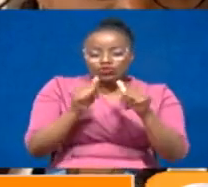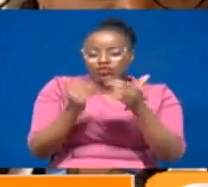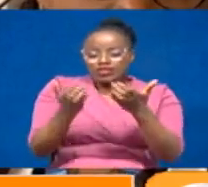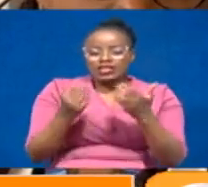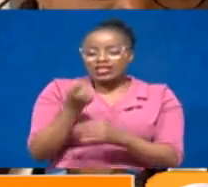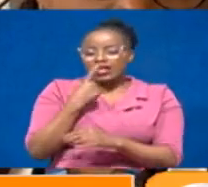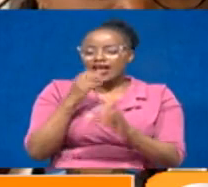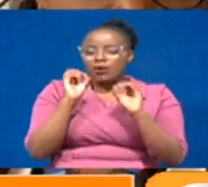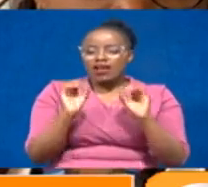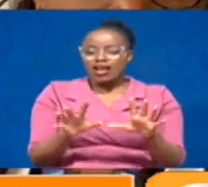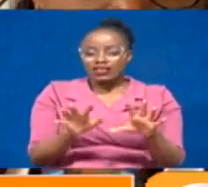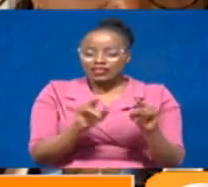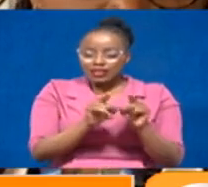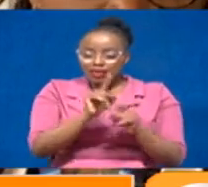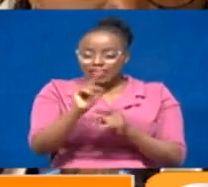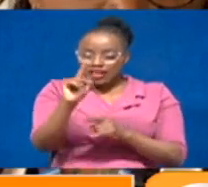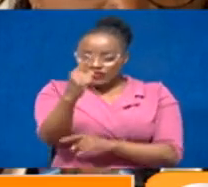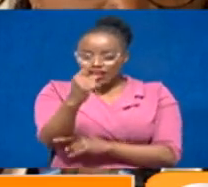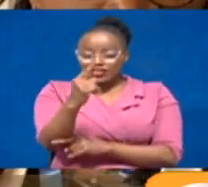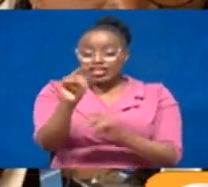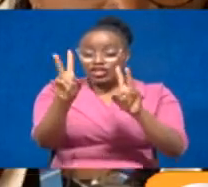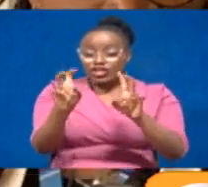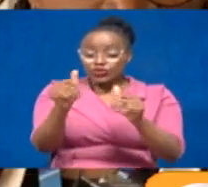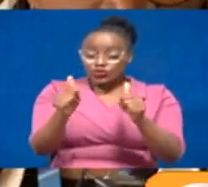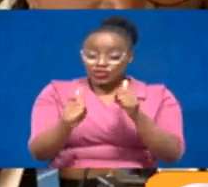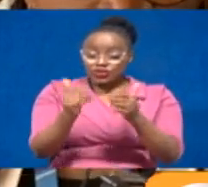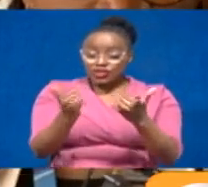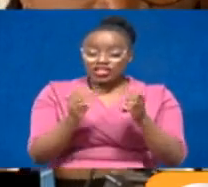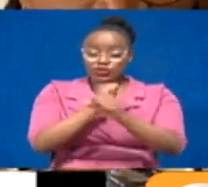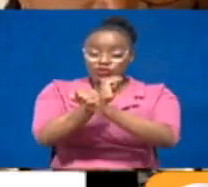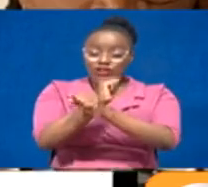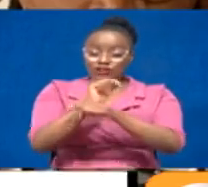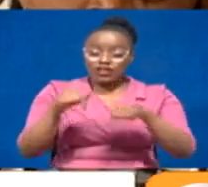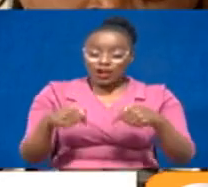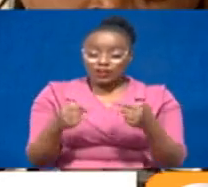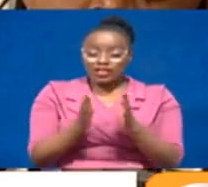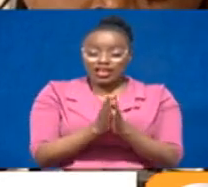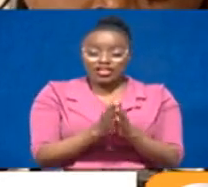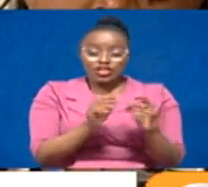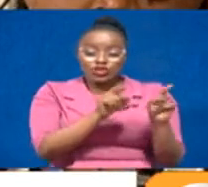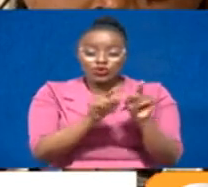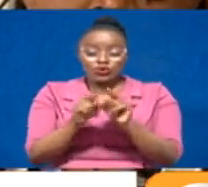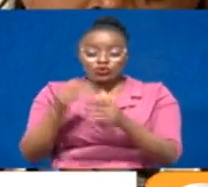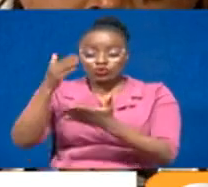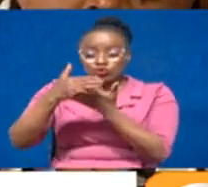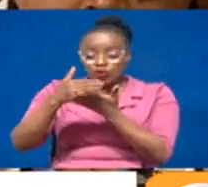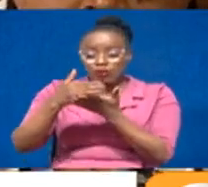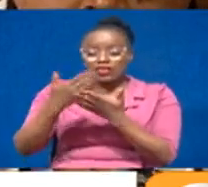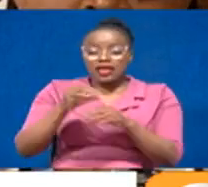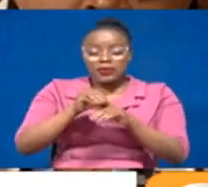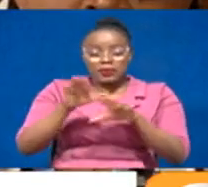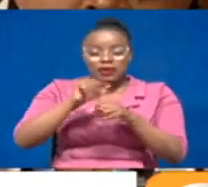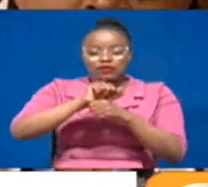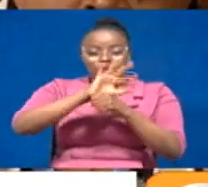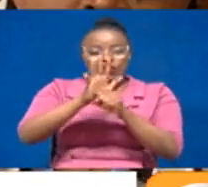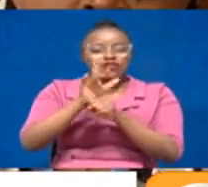what really is our first line of defense in terms of curtailing the transmission of the virus.